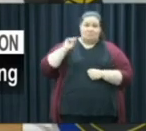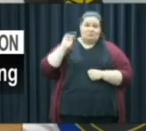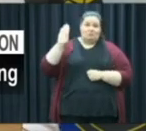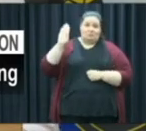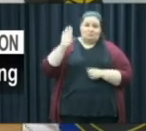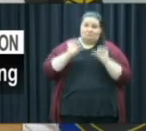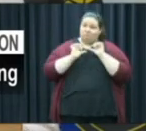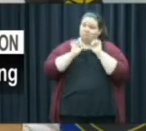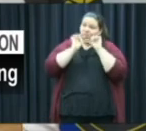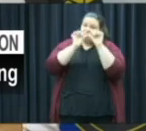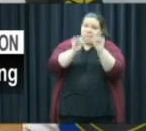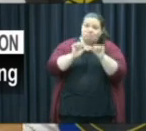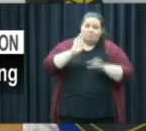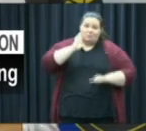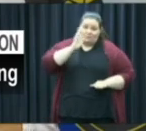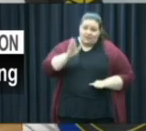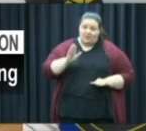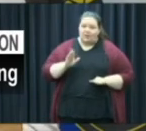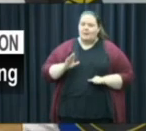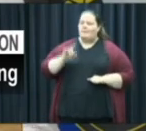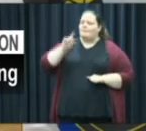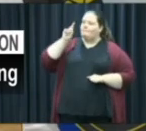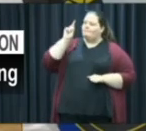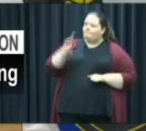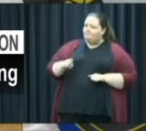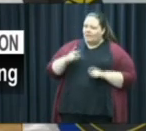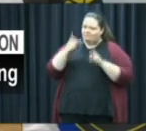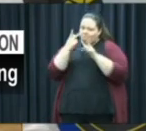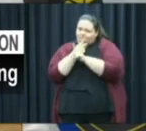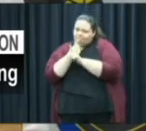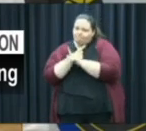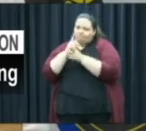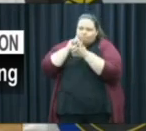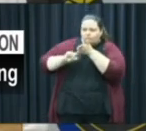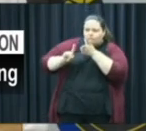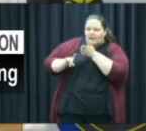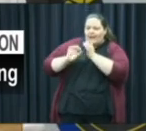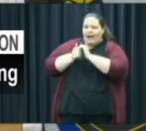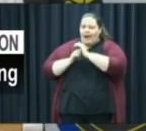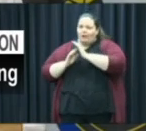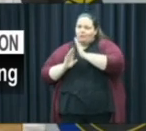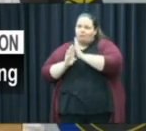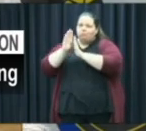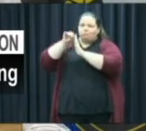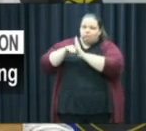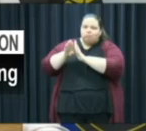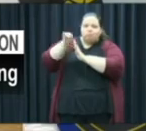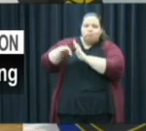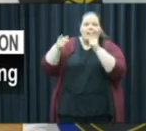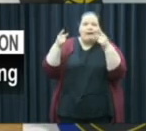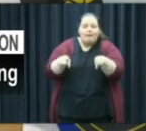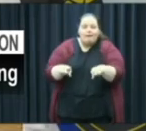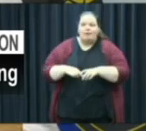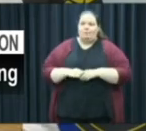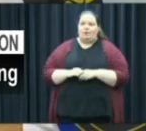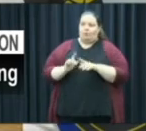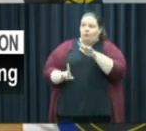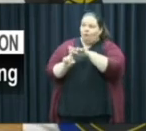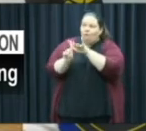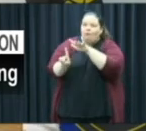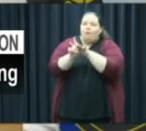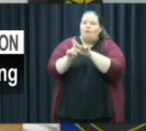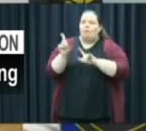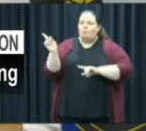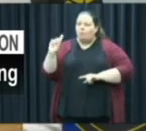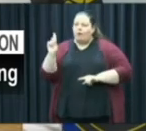long time, and we need to be able to accurately track its progress and contain outbreaks when they emerge. Until a vaccine